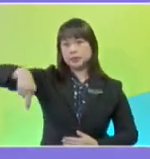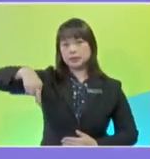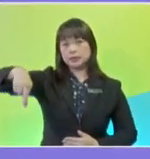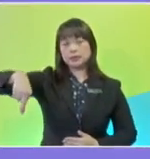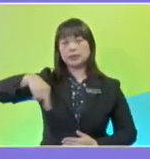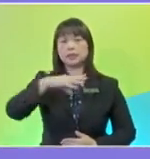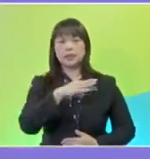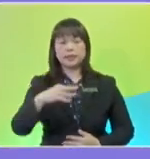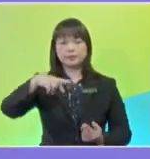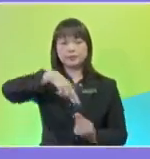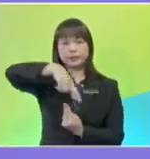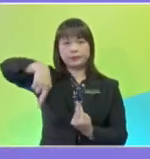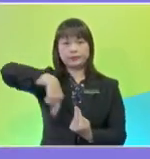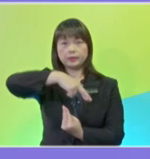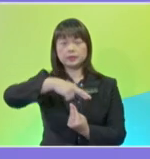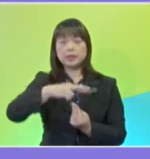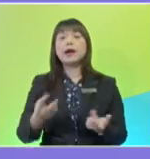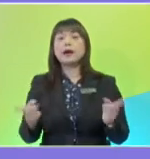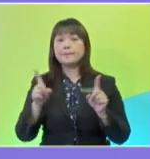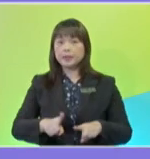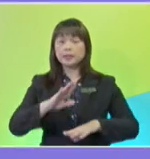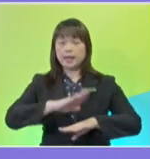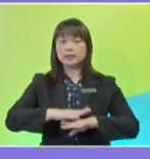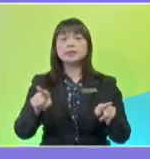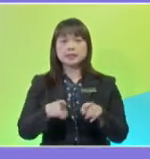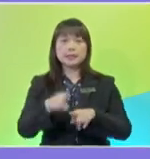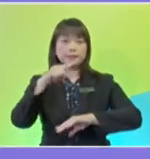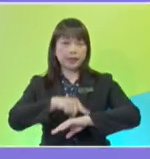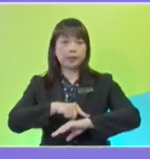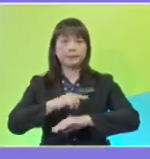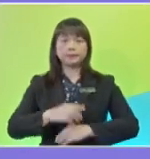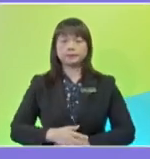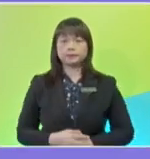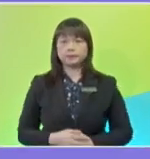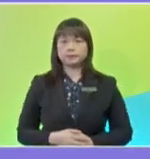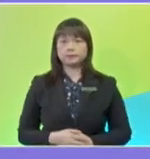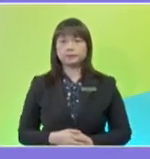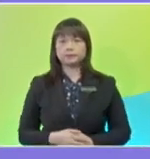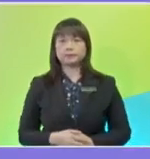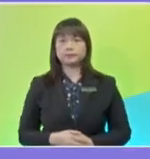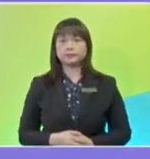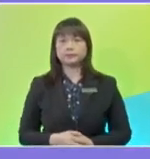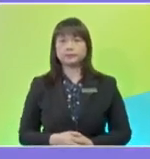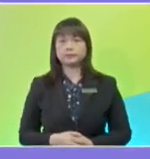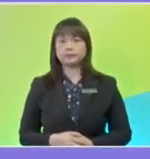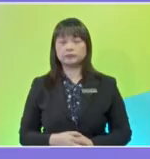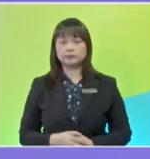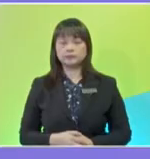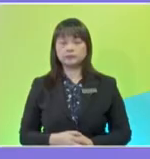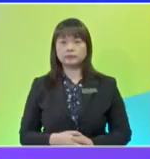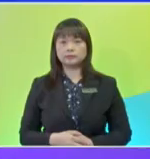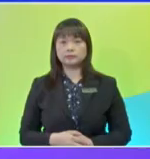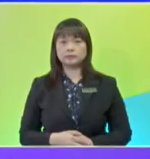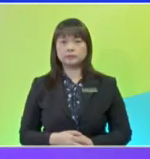Okay, understood. Okay. All right. So, okay, that's it. Okay. Okay, so now I would like